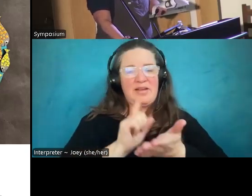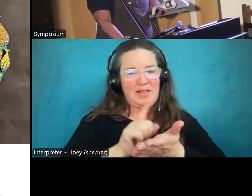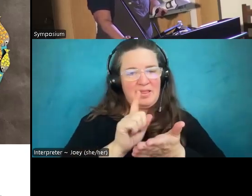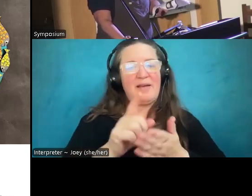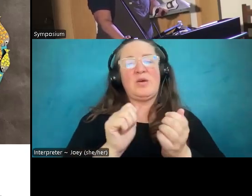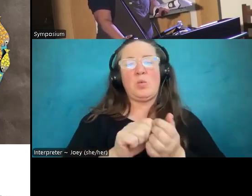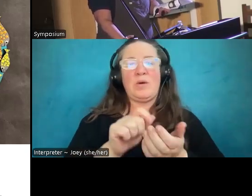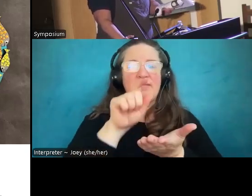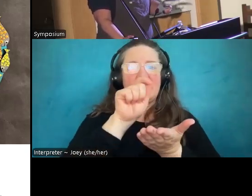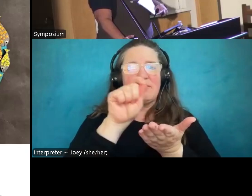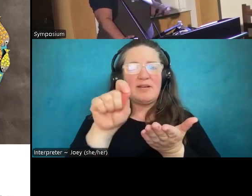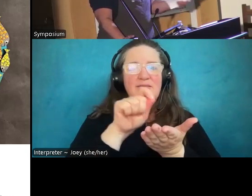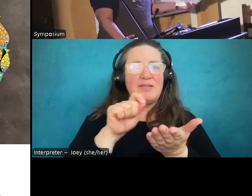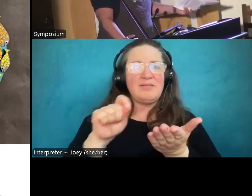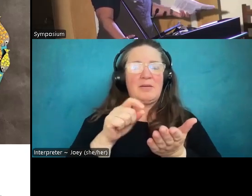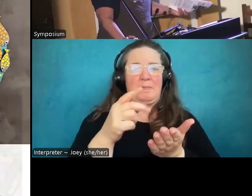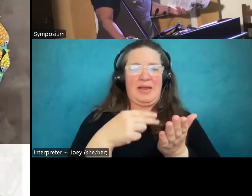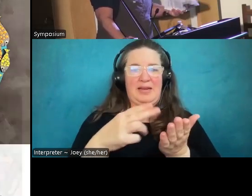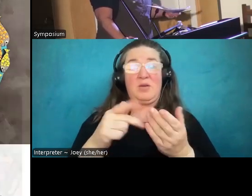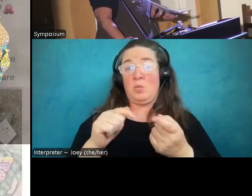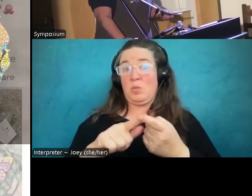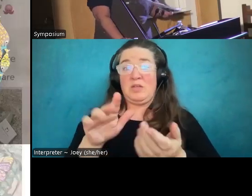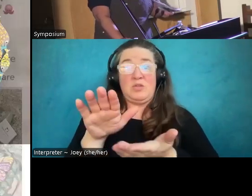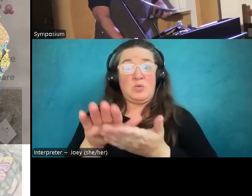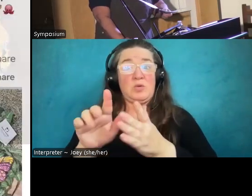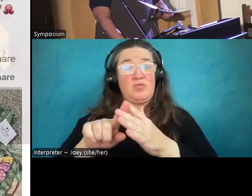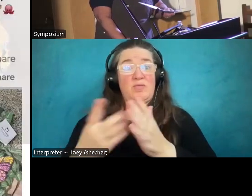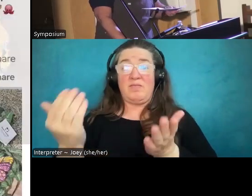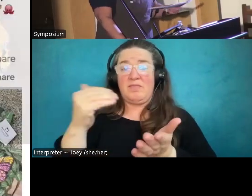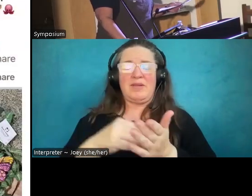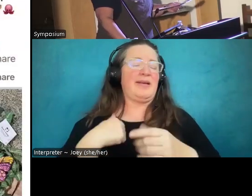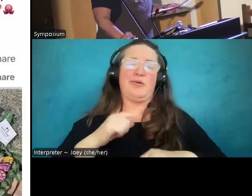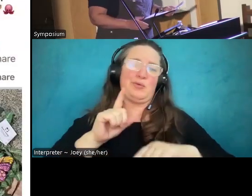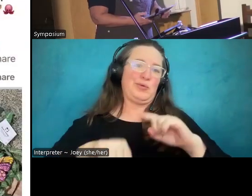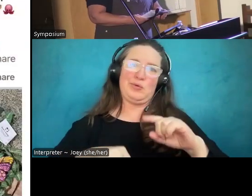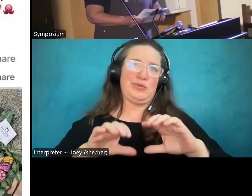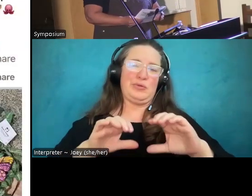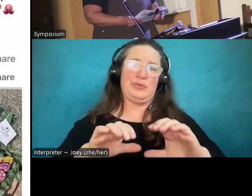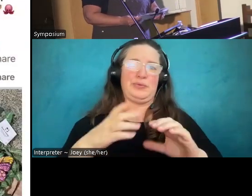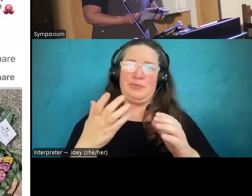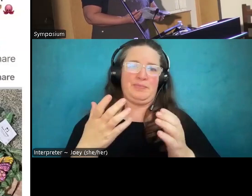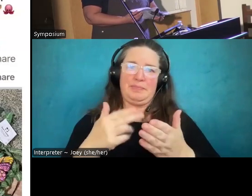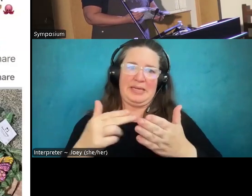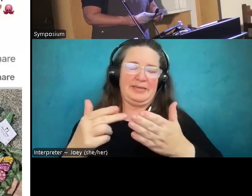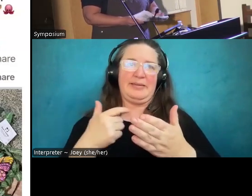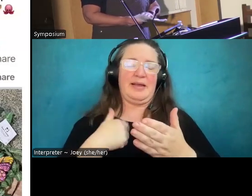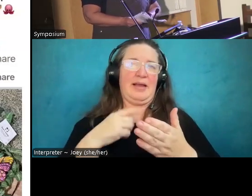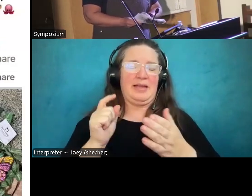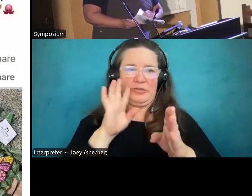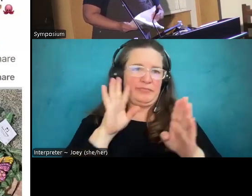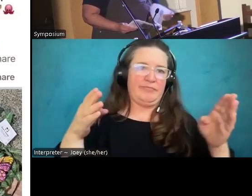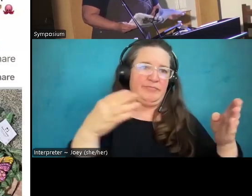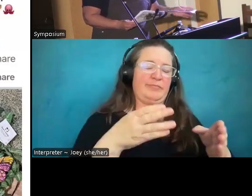put it aside. I had nothing in me to do anything extra. after a day of